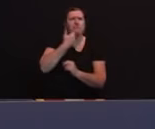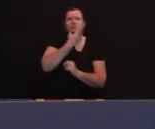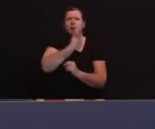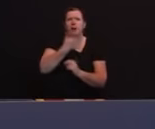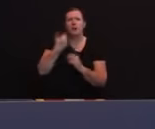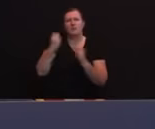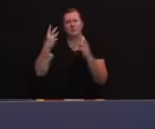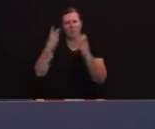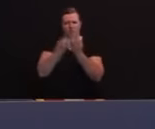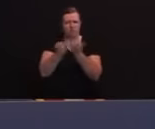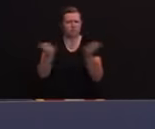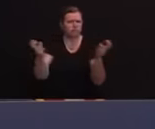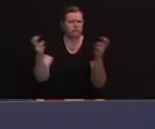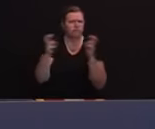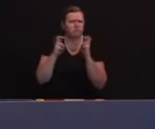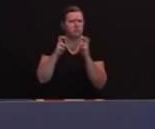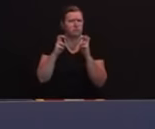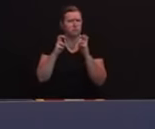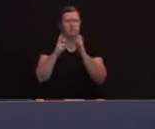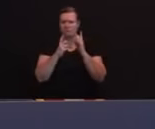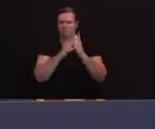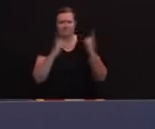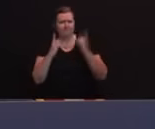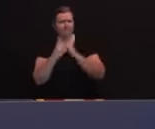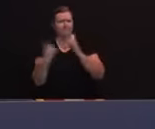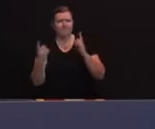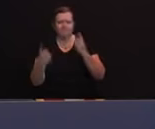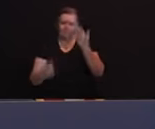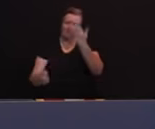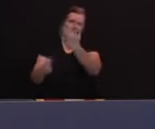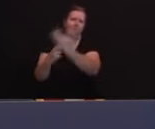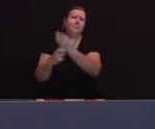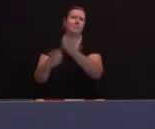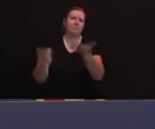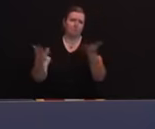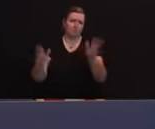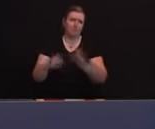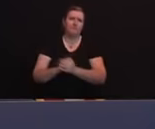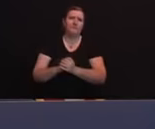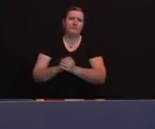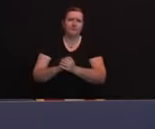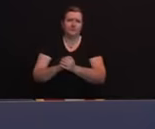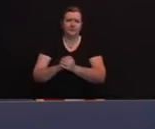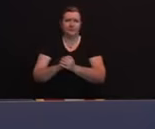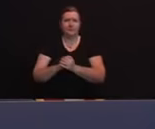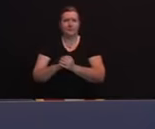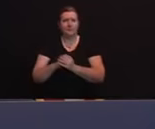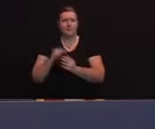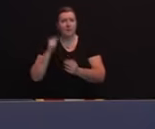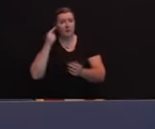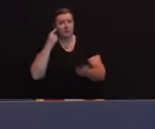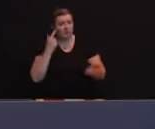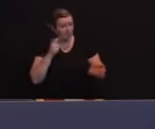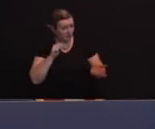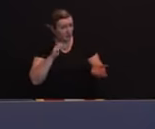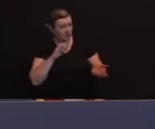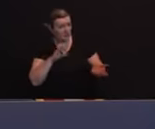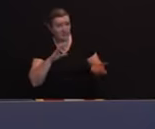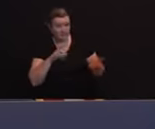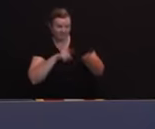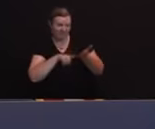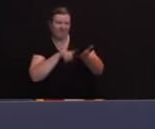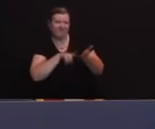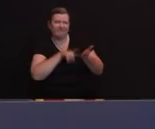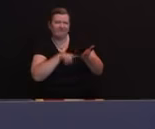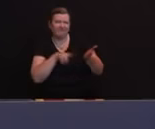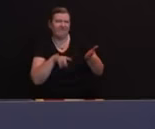that restaurant was cited. To the governor's opening remarks, ABC investigators, criminal justice investigators, along